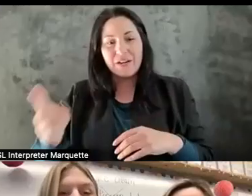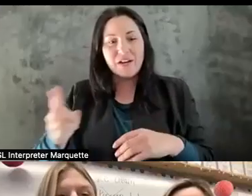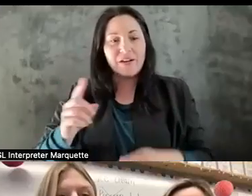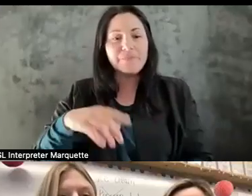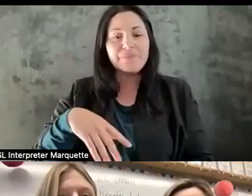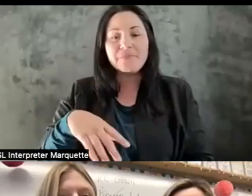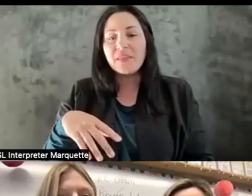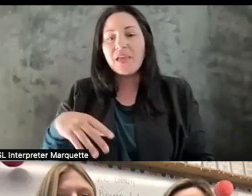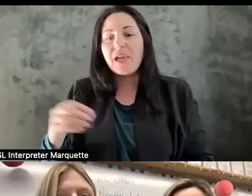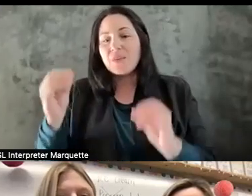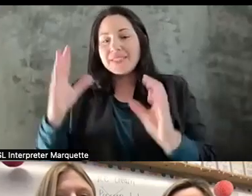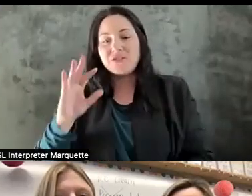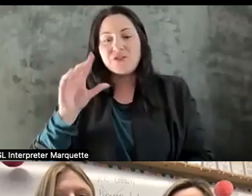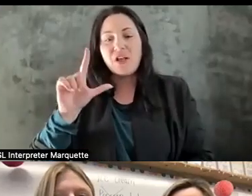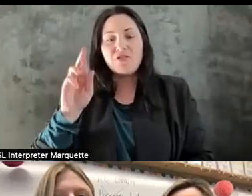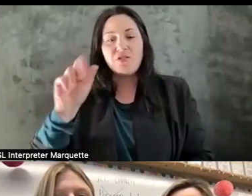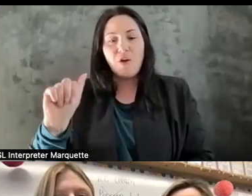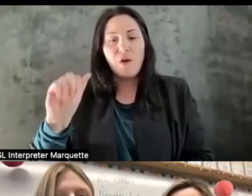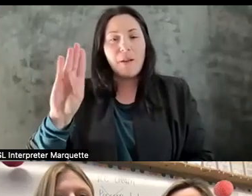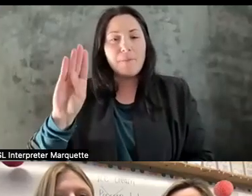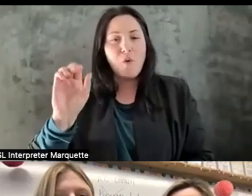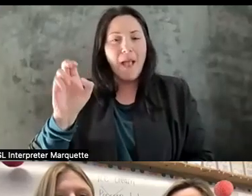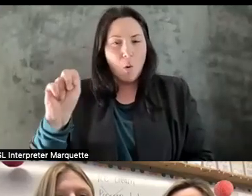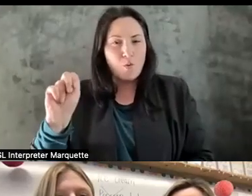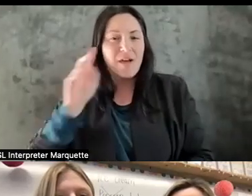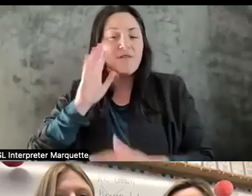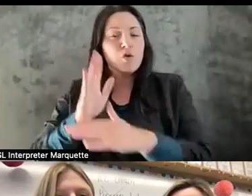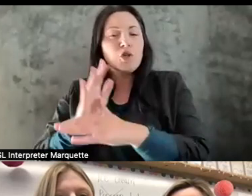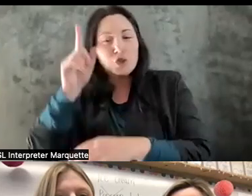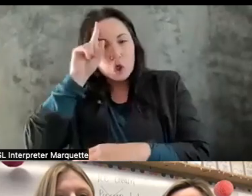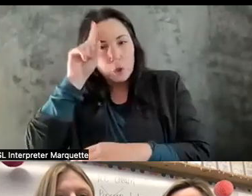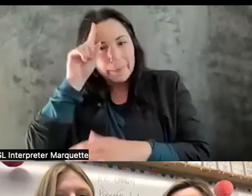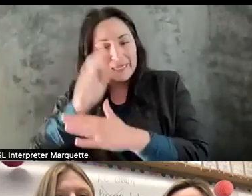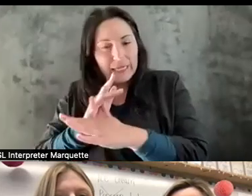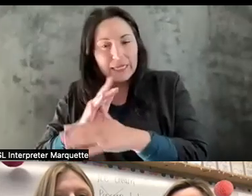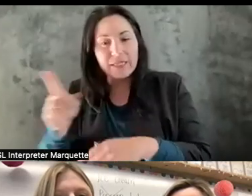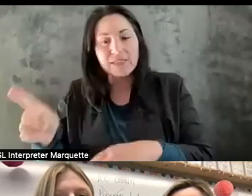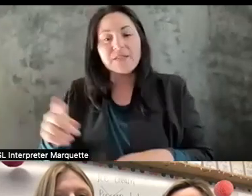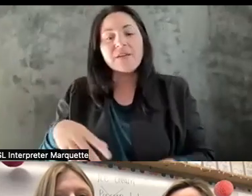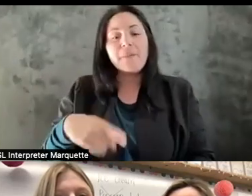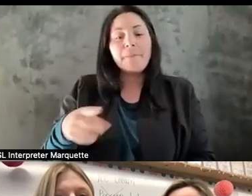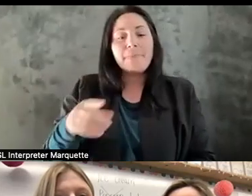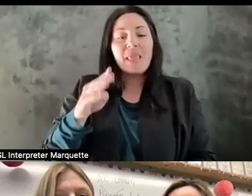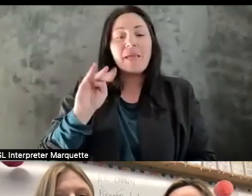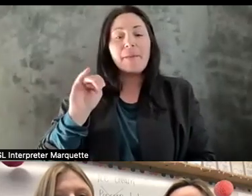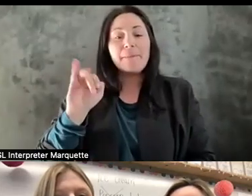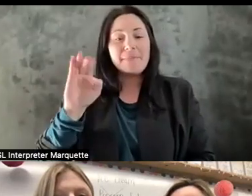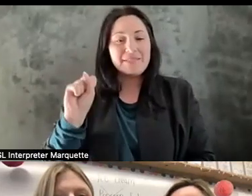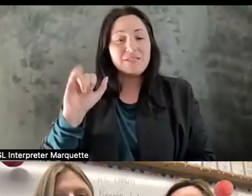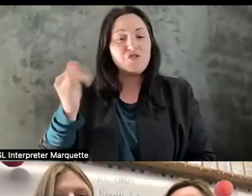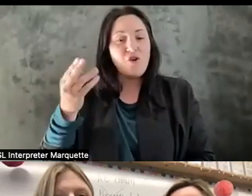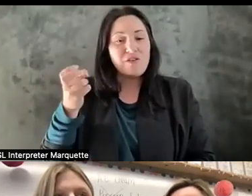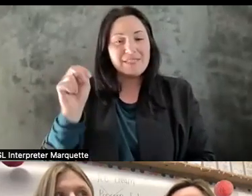Brown. We have, there she is, Mrs. Johnson, Miss Johnson.